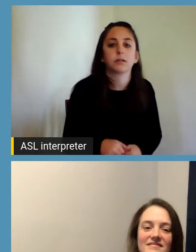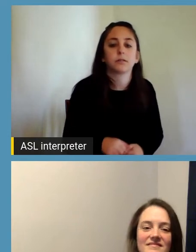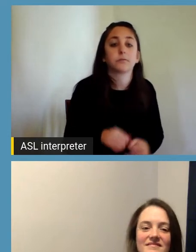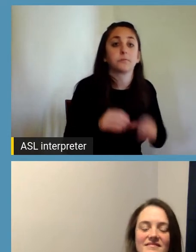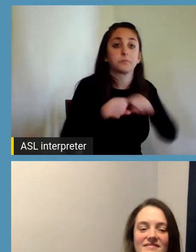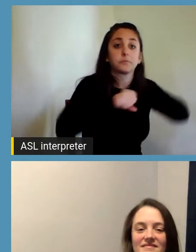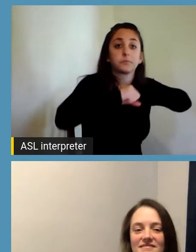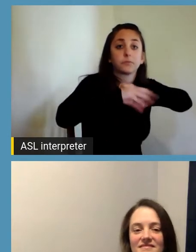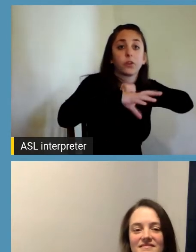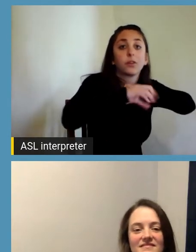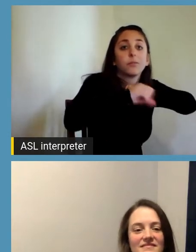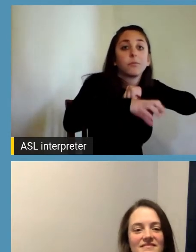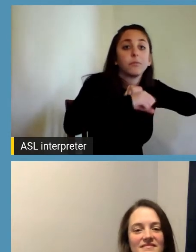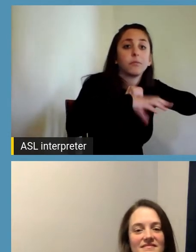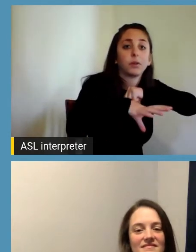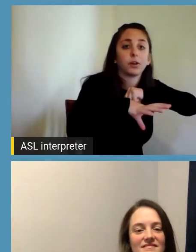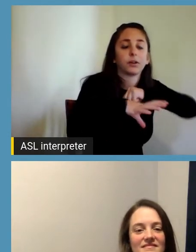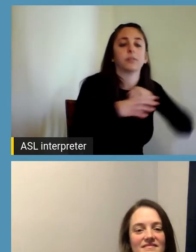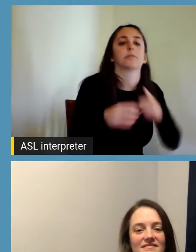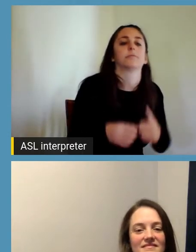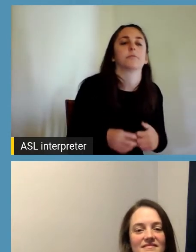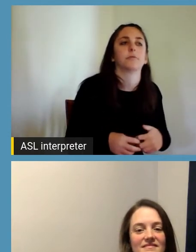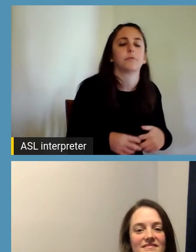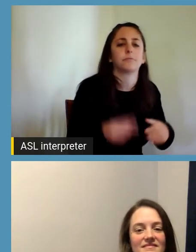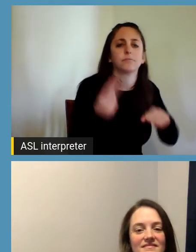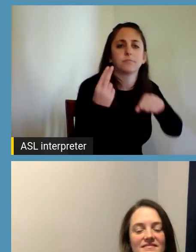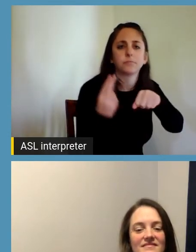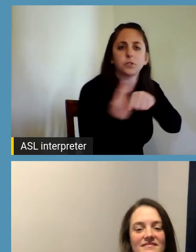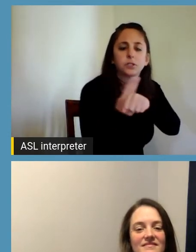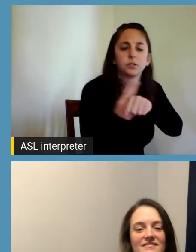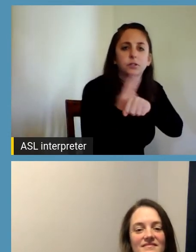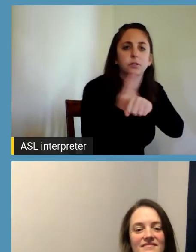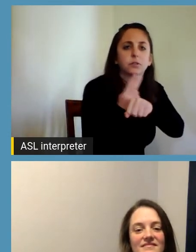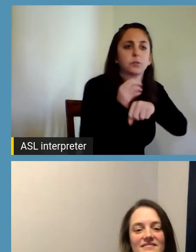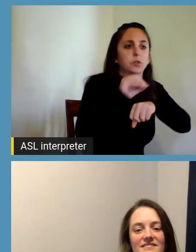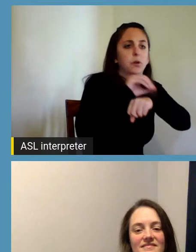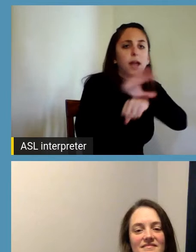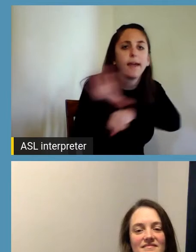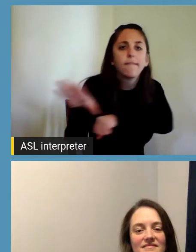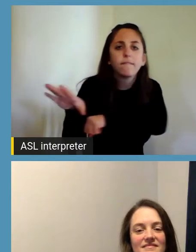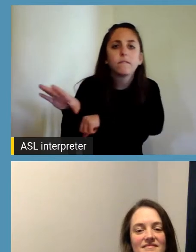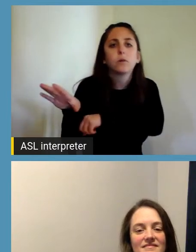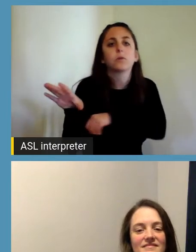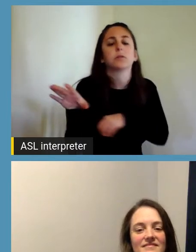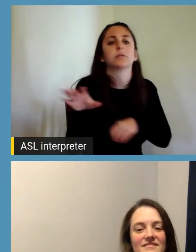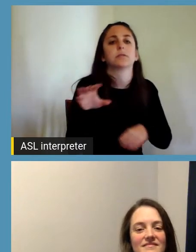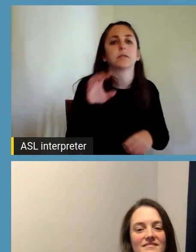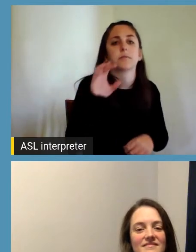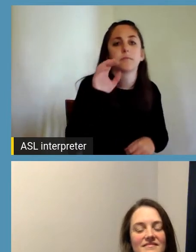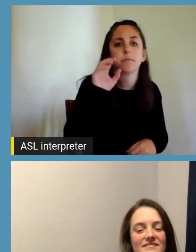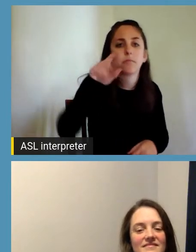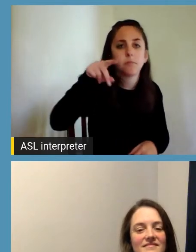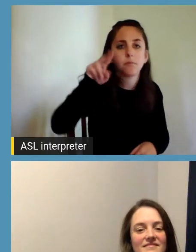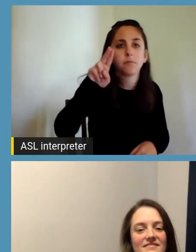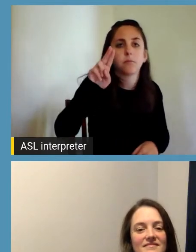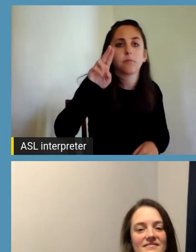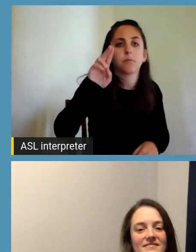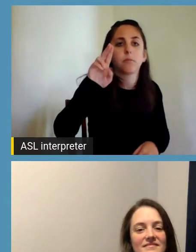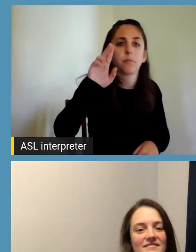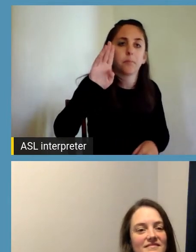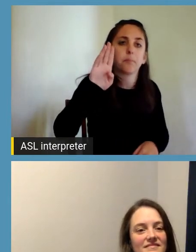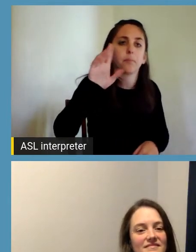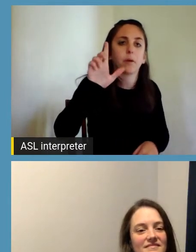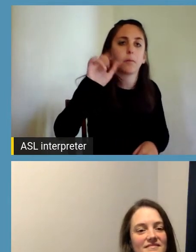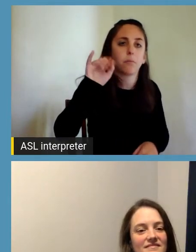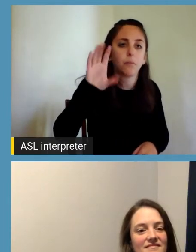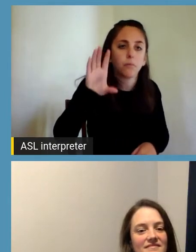you use to influence a public, to whether it's perception or where it's